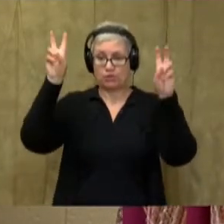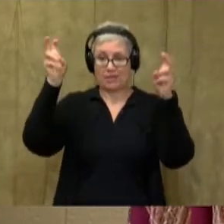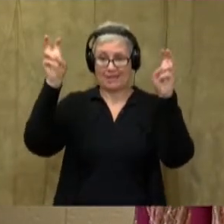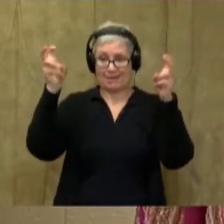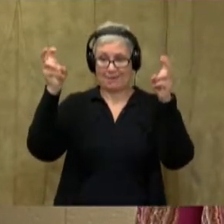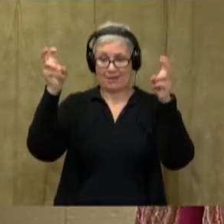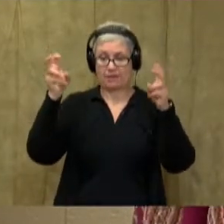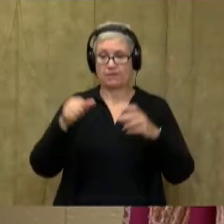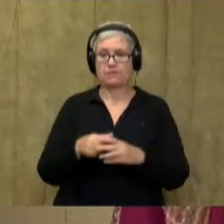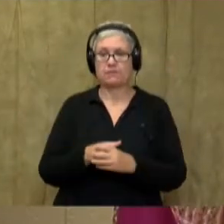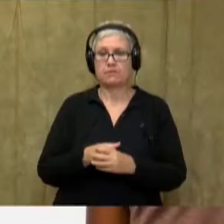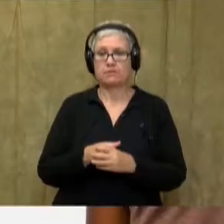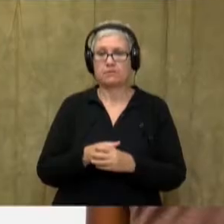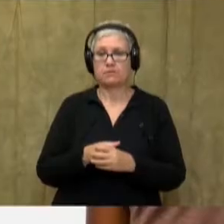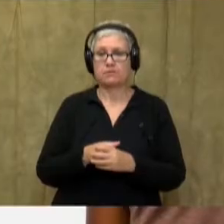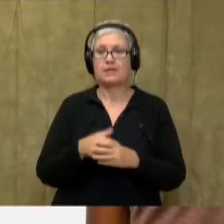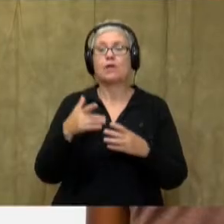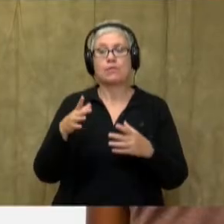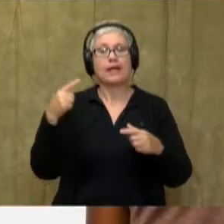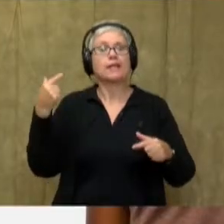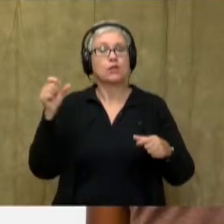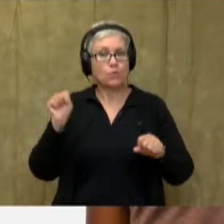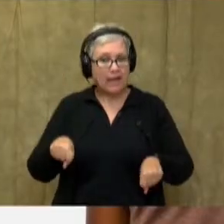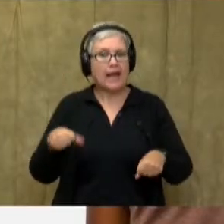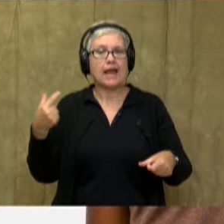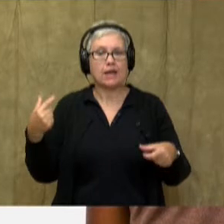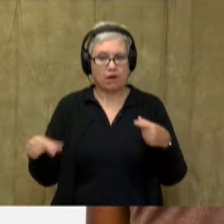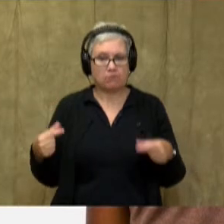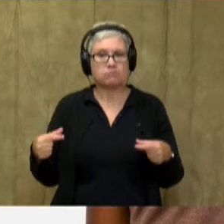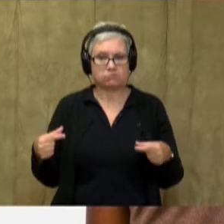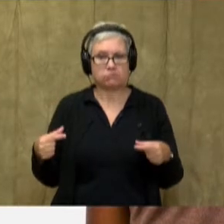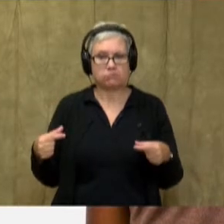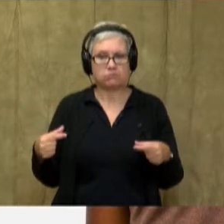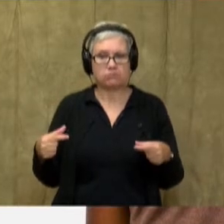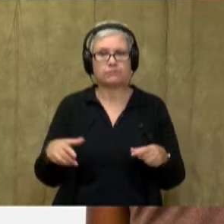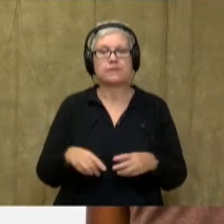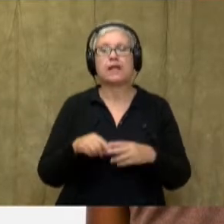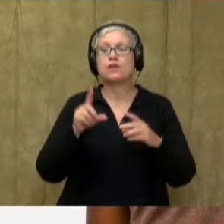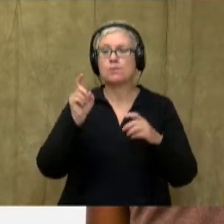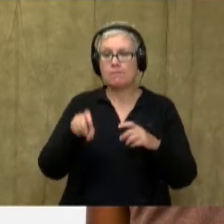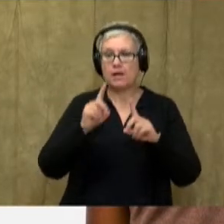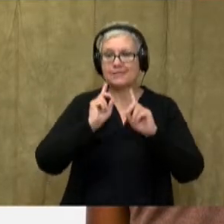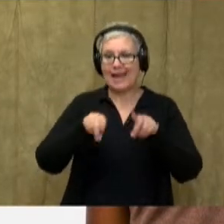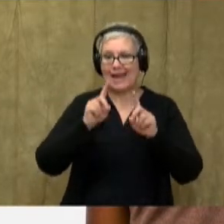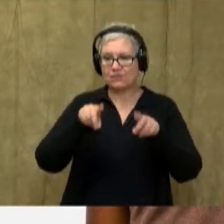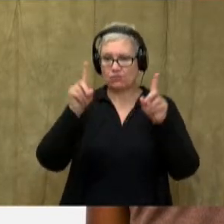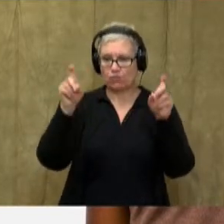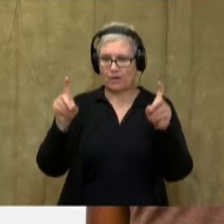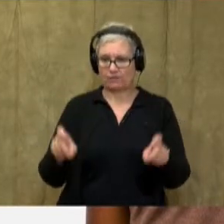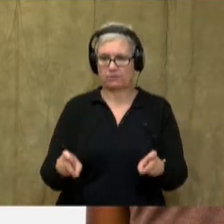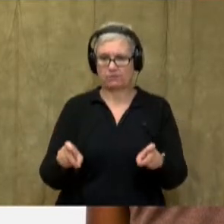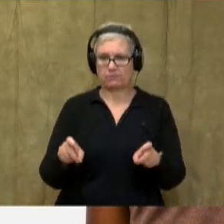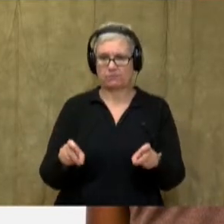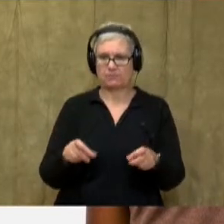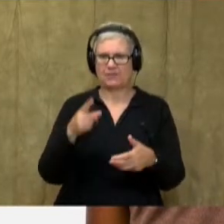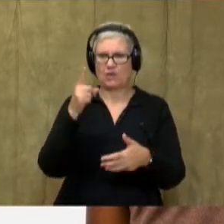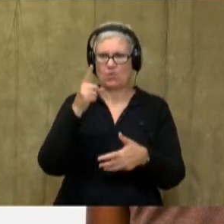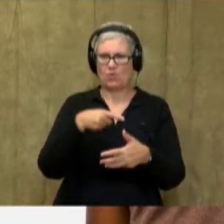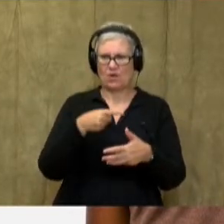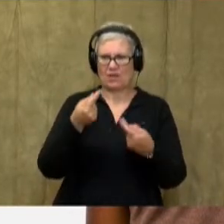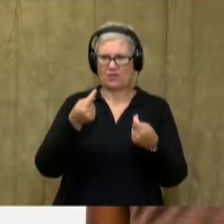that specifically is argumentative. And you have to answer these questions. What am I trying to